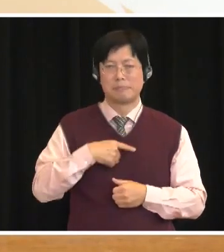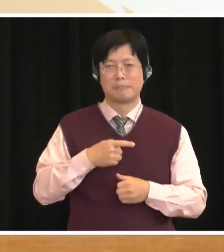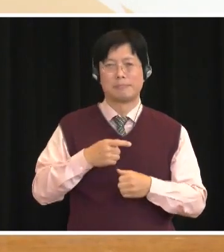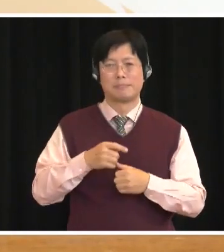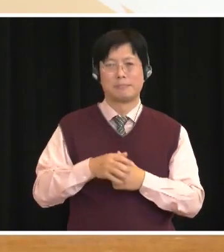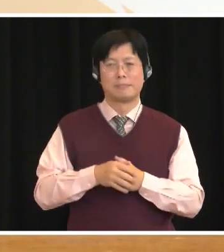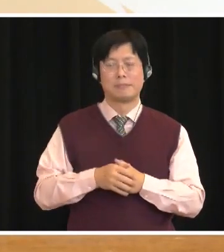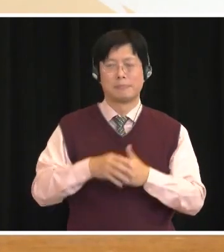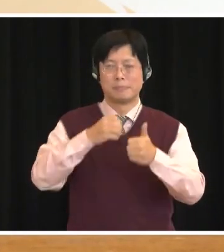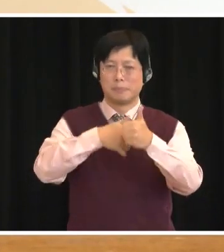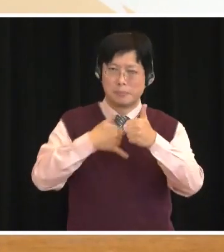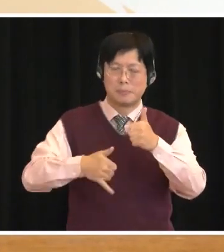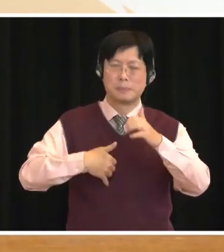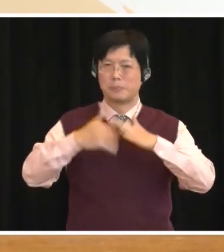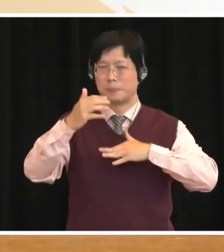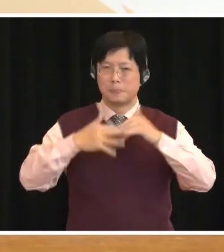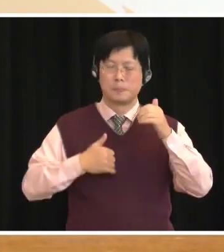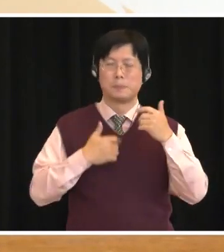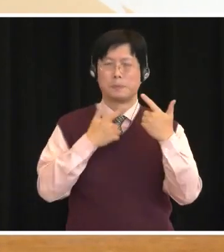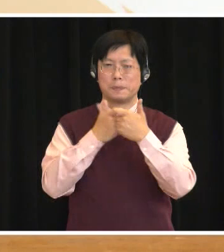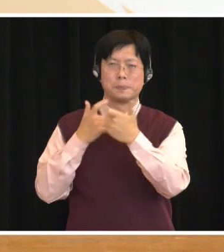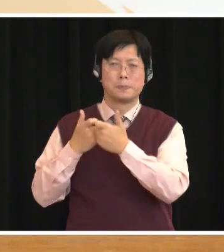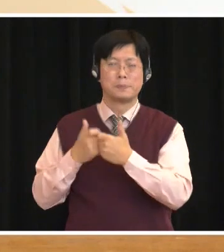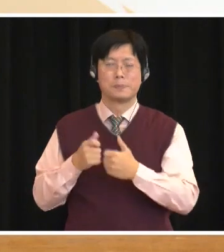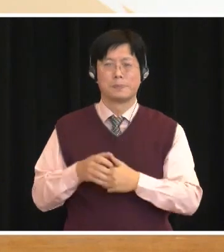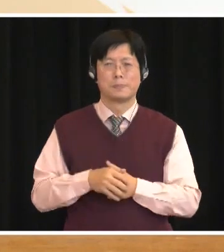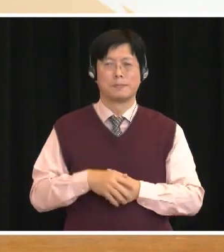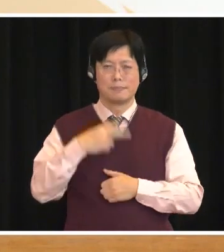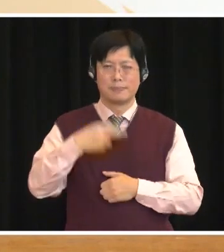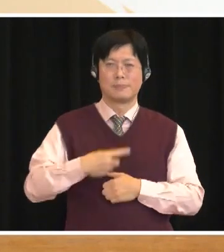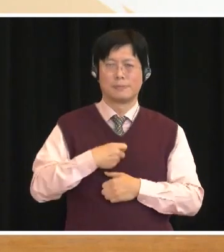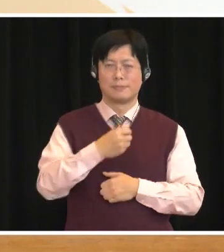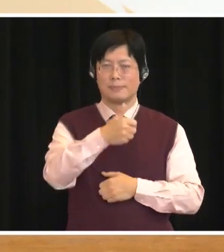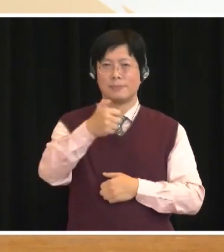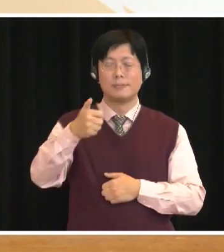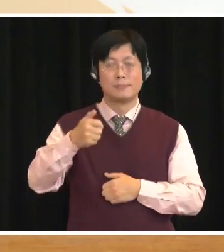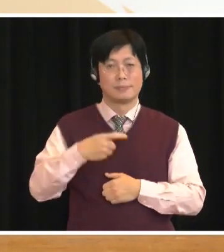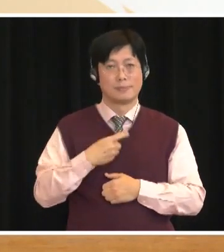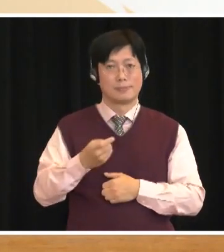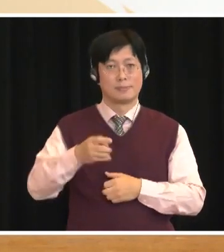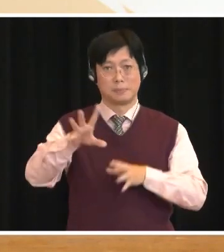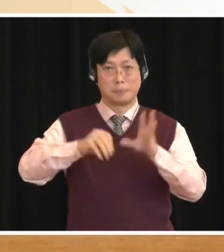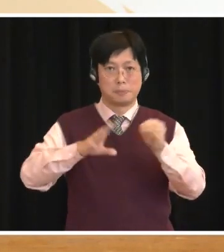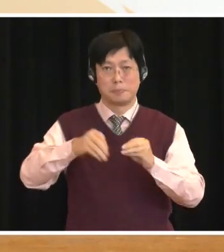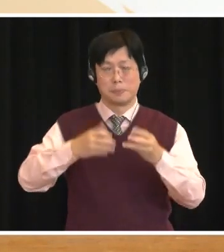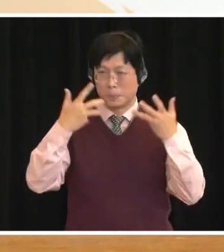which helps us to draft hopefully well-targeted